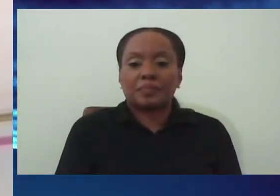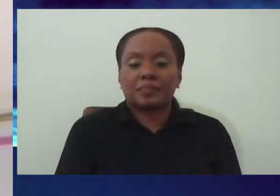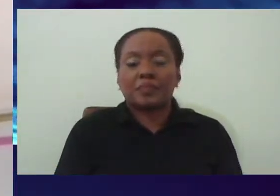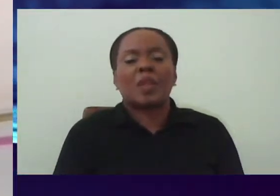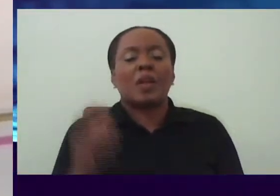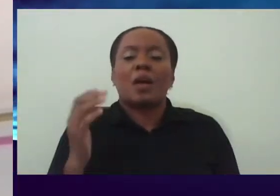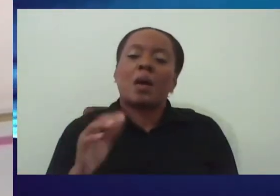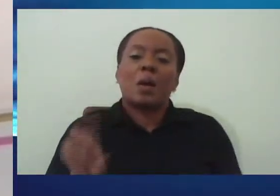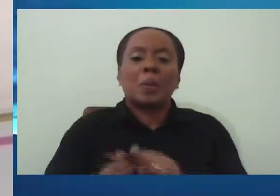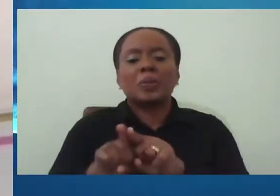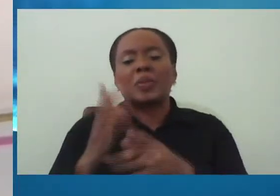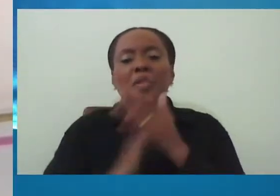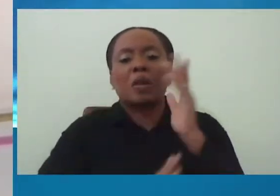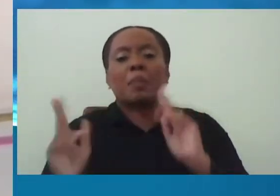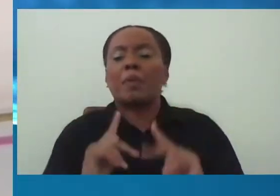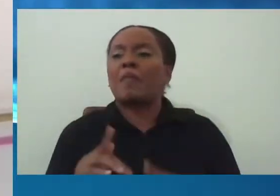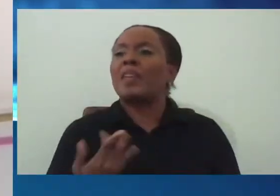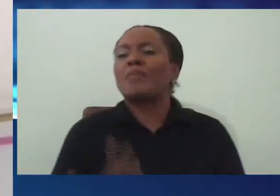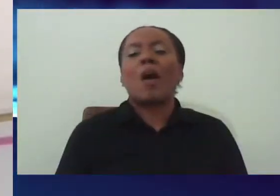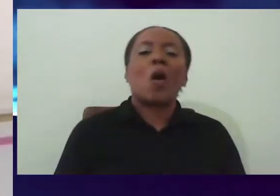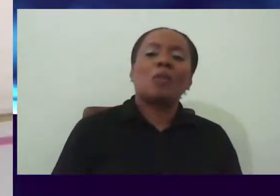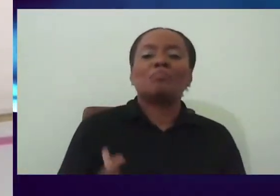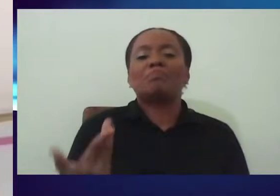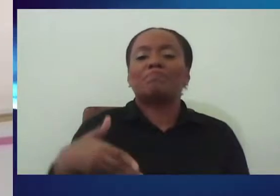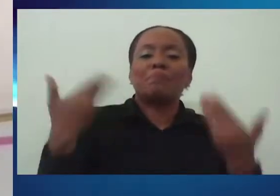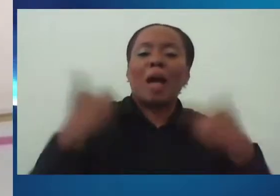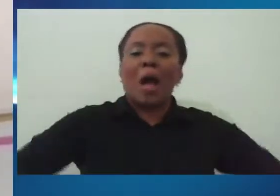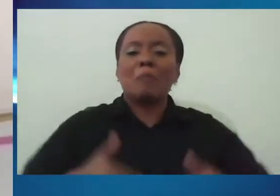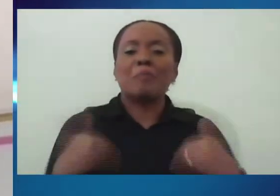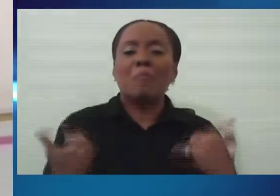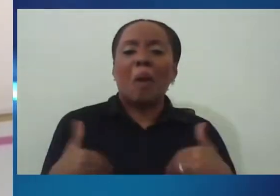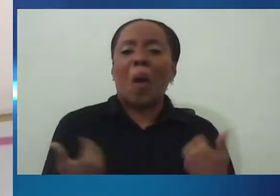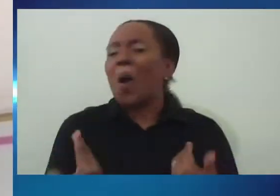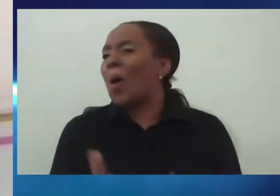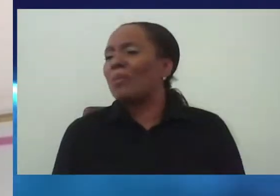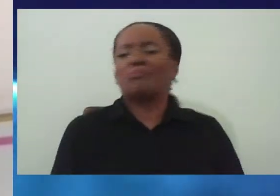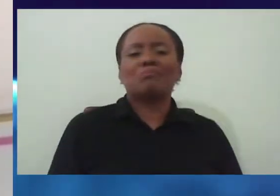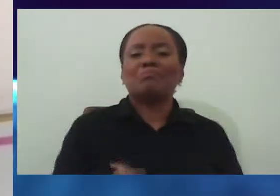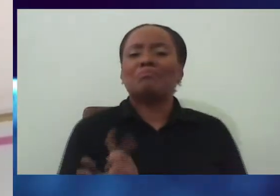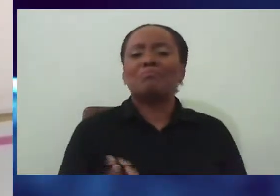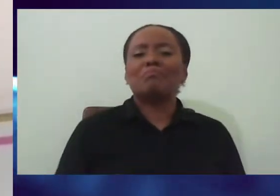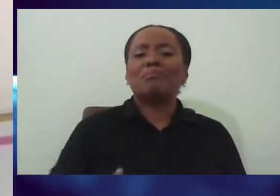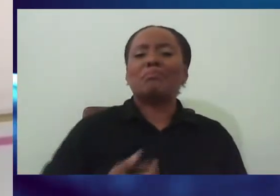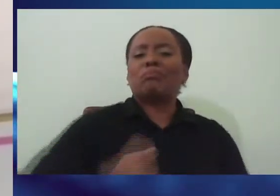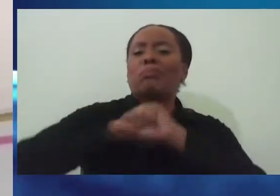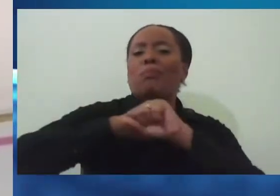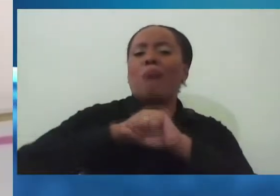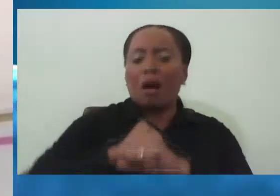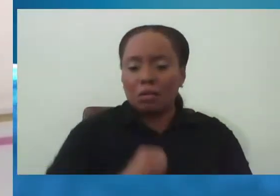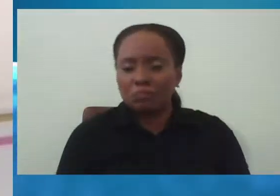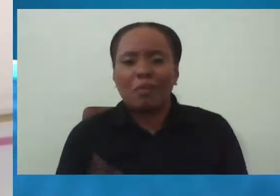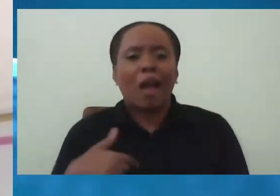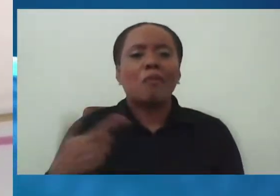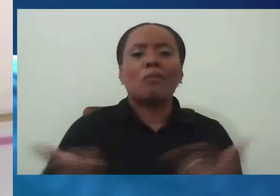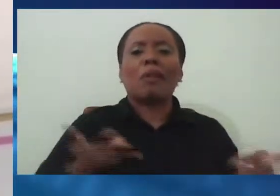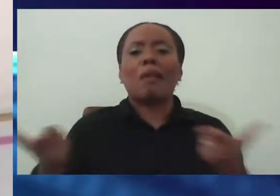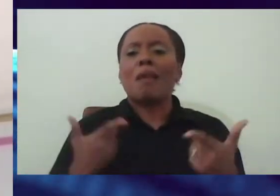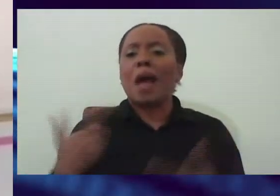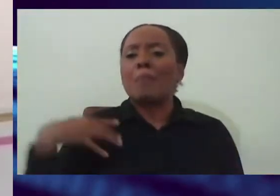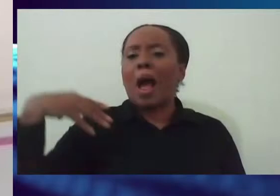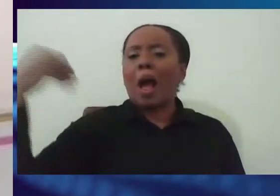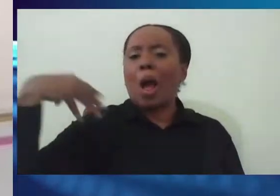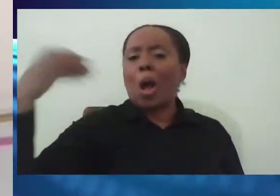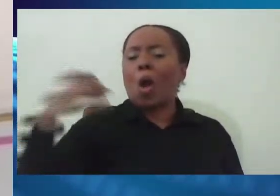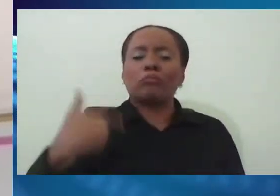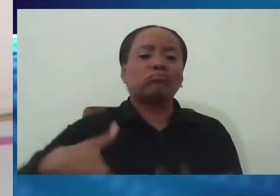young, they're immune, and therefore they don't need to wear their mask. They can still lime on wherever they lime, they